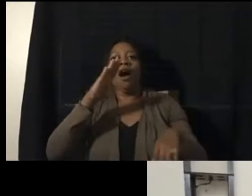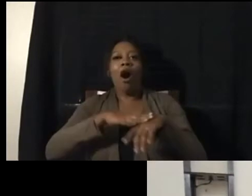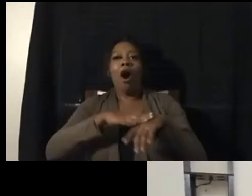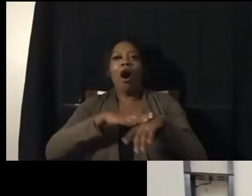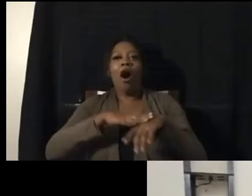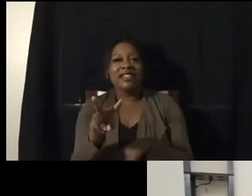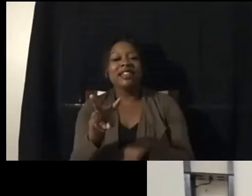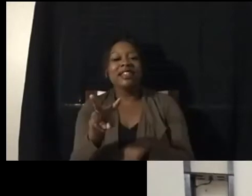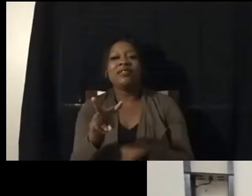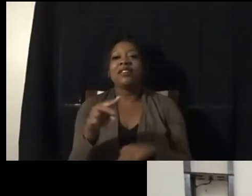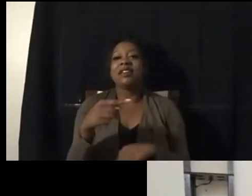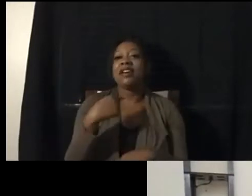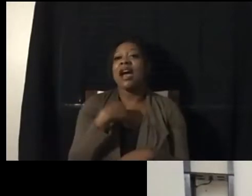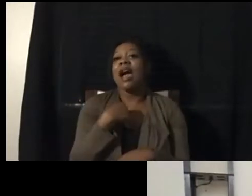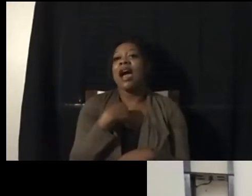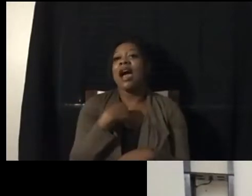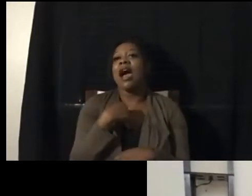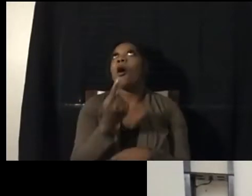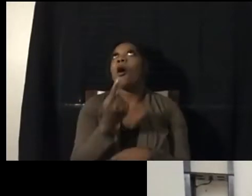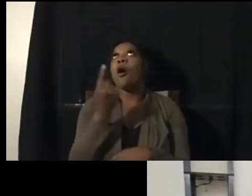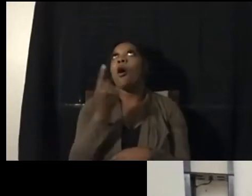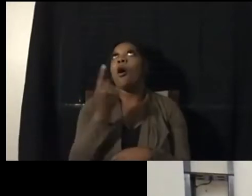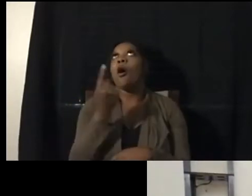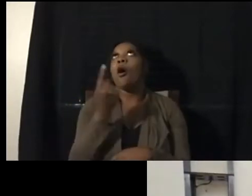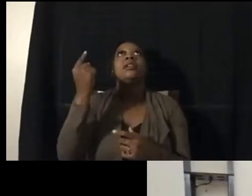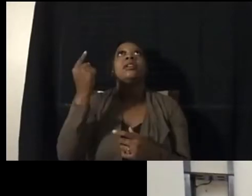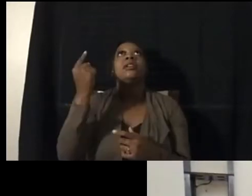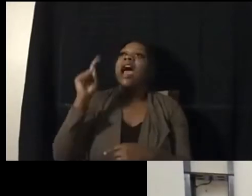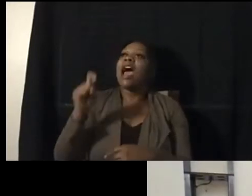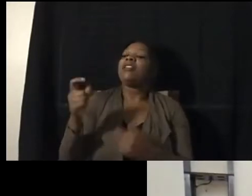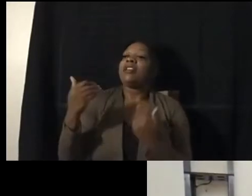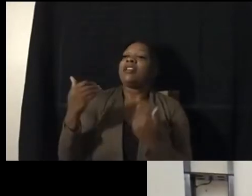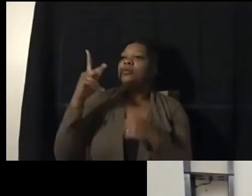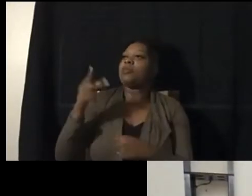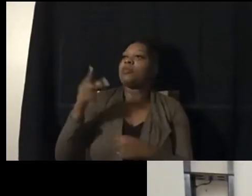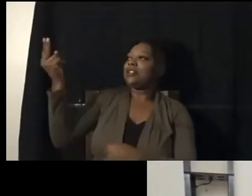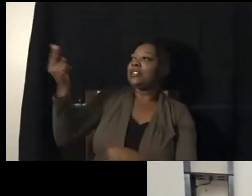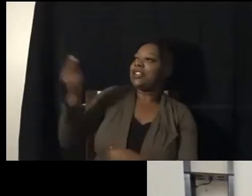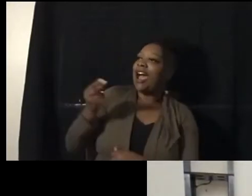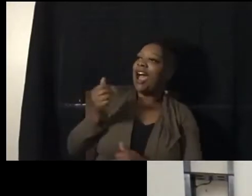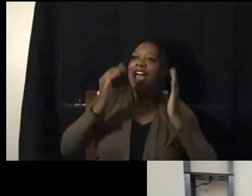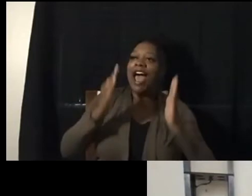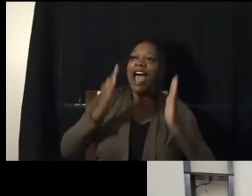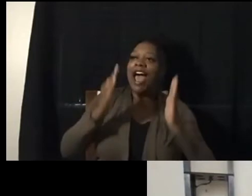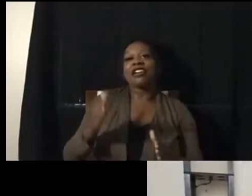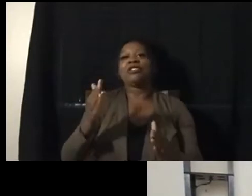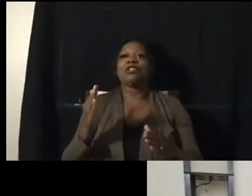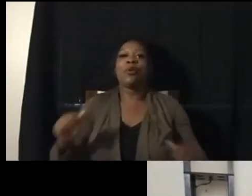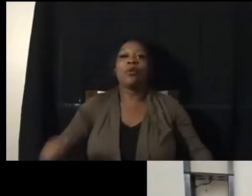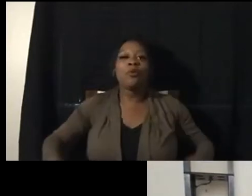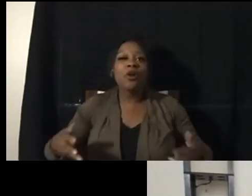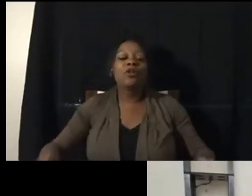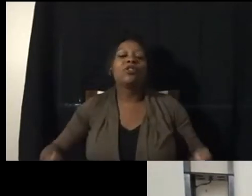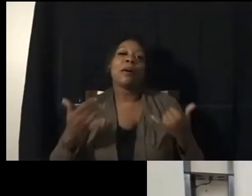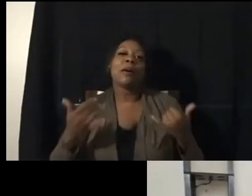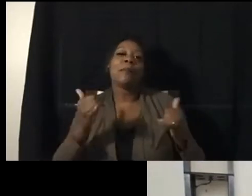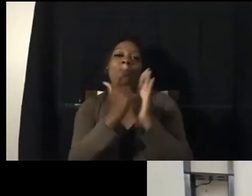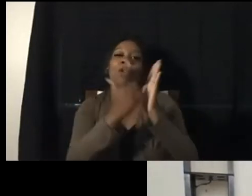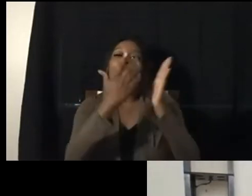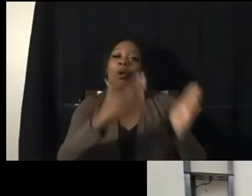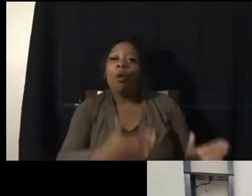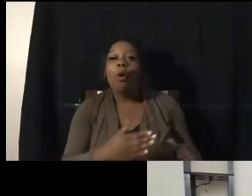like, cast someone in a wheelchair to play a prosecutor, or a little person to play a college professor. Reduce